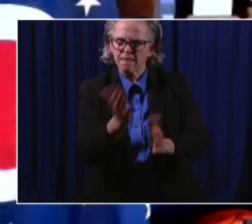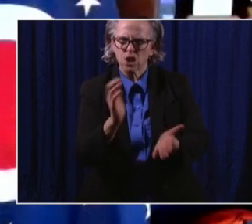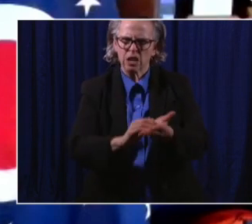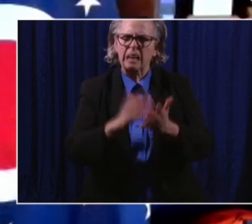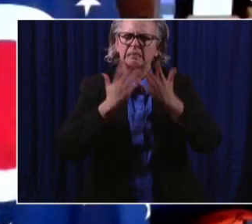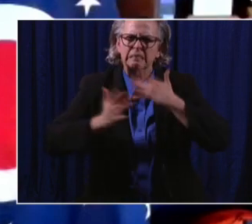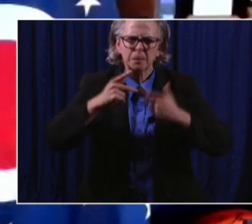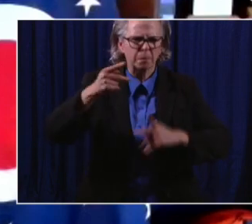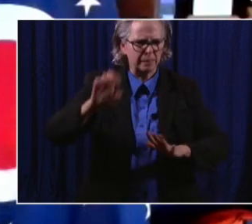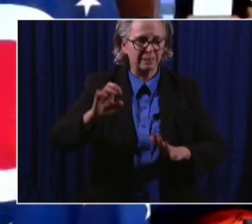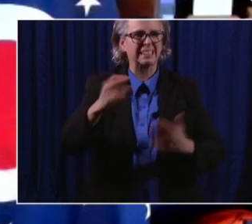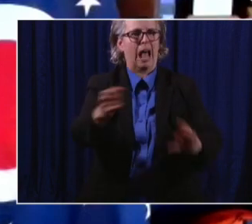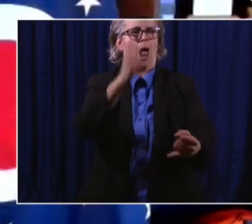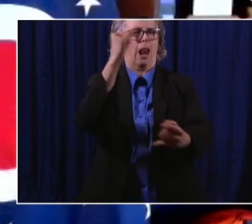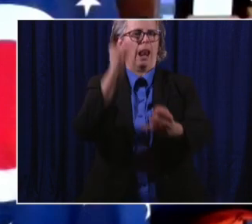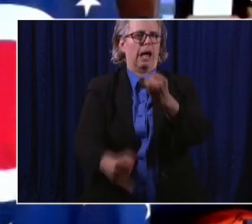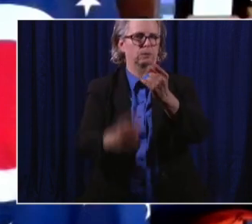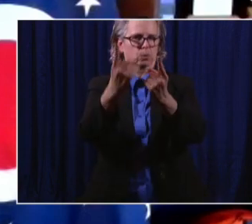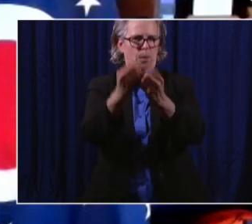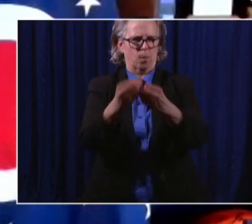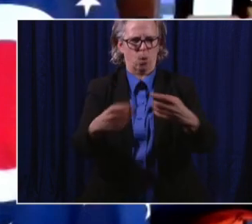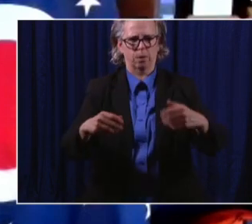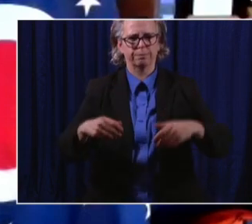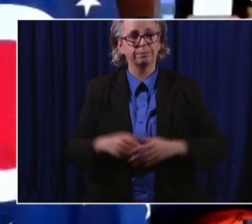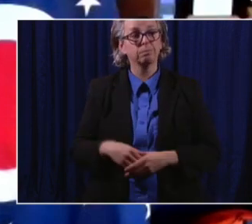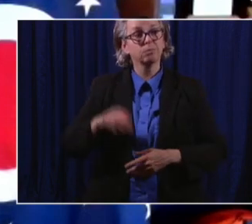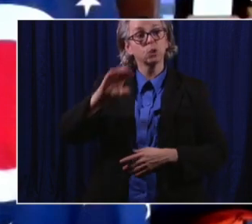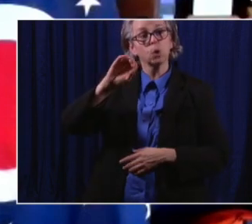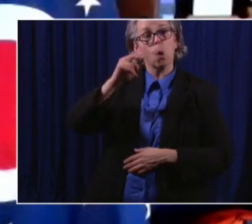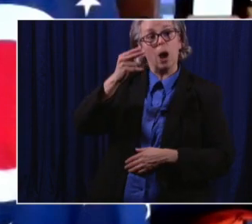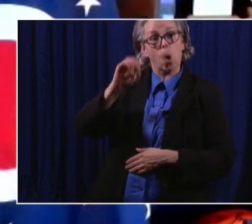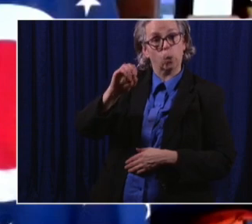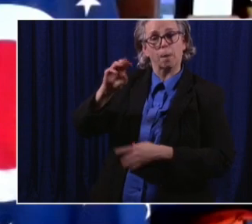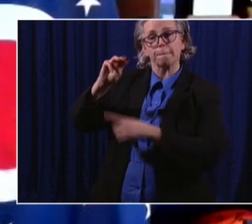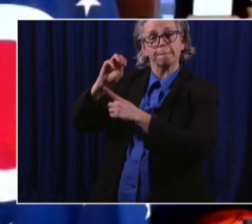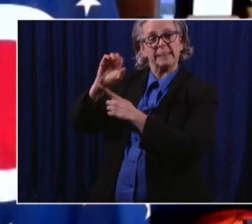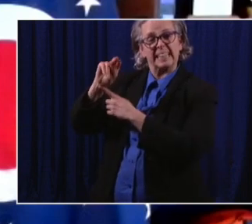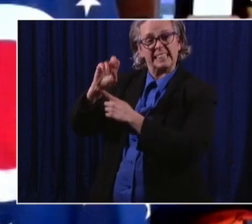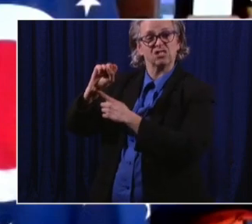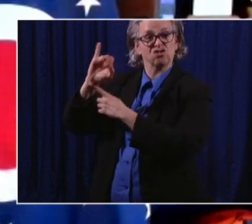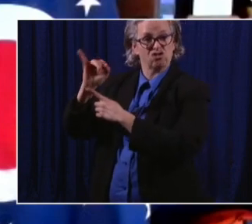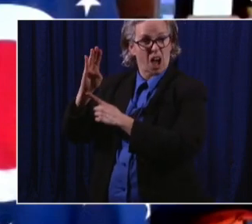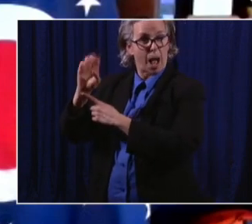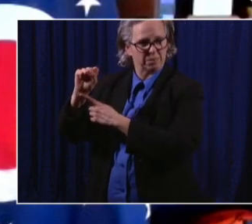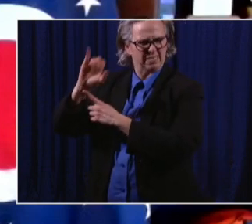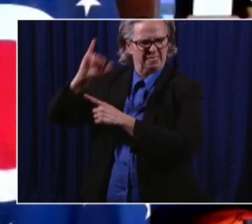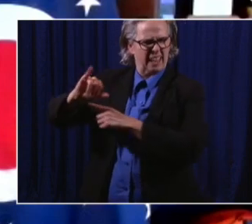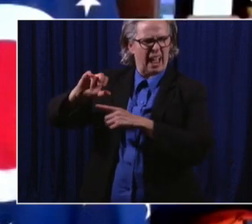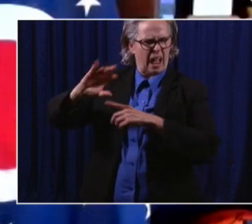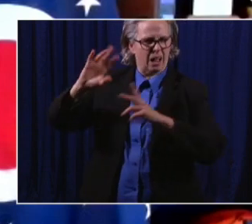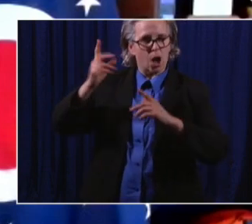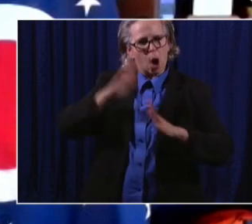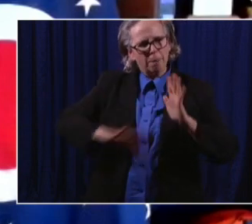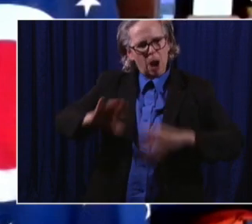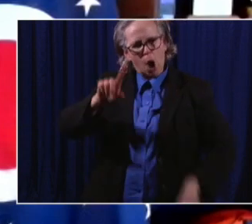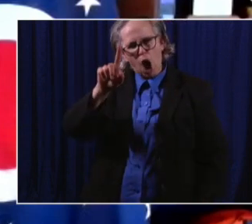on Ohio Means Jobs website, there are 165,000 jobs currently available.